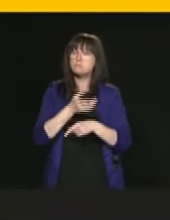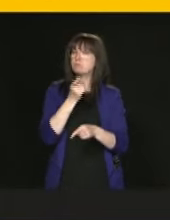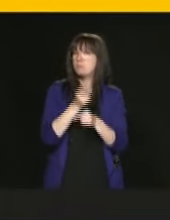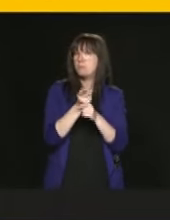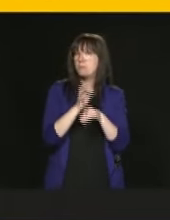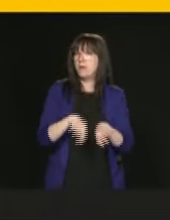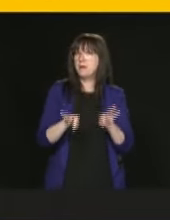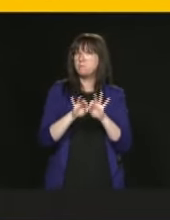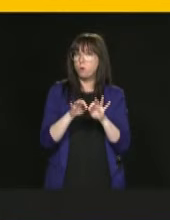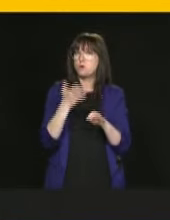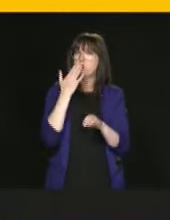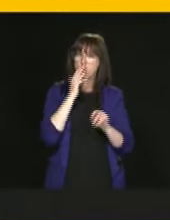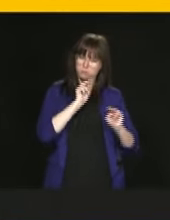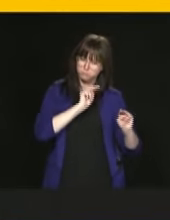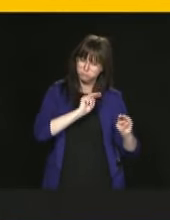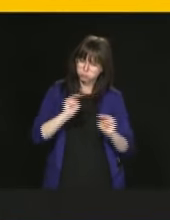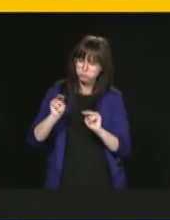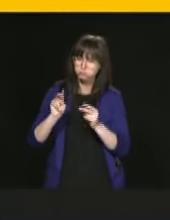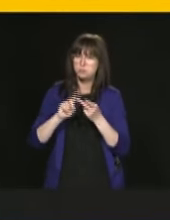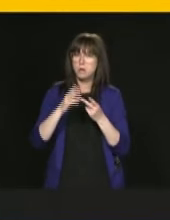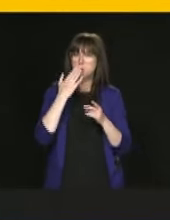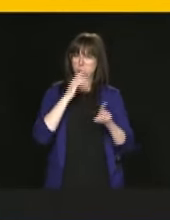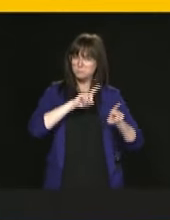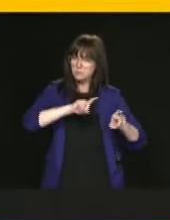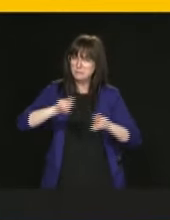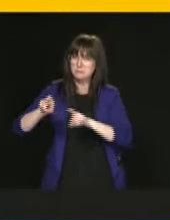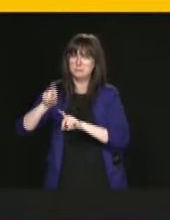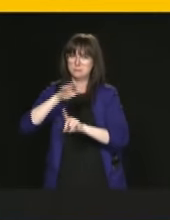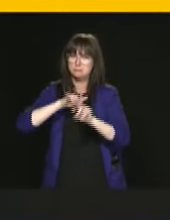system. So should, as the measures of this,